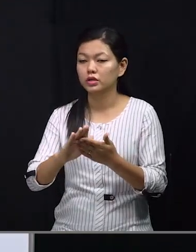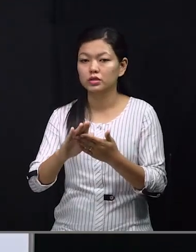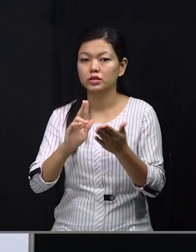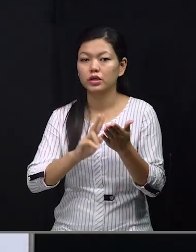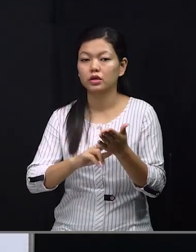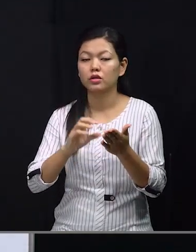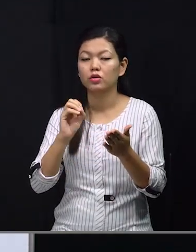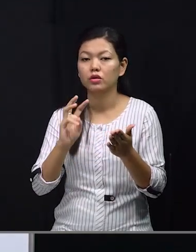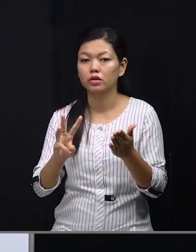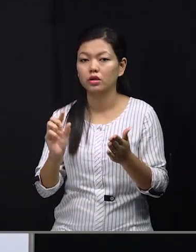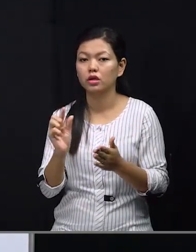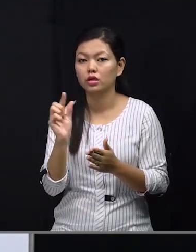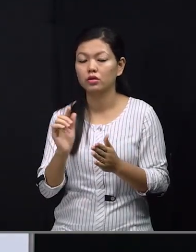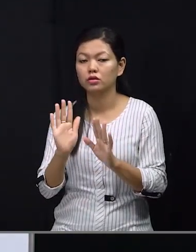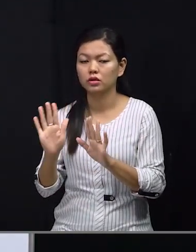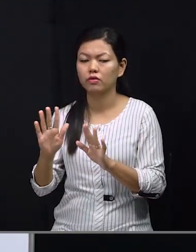point is that